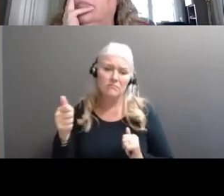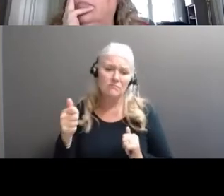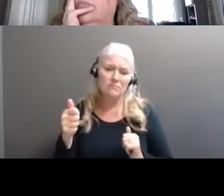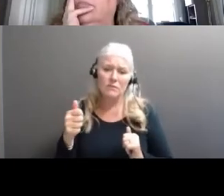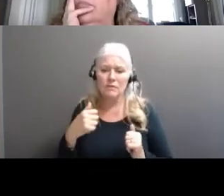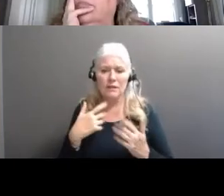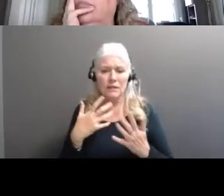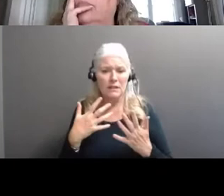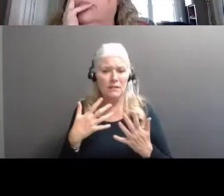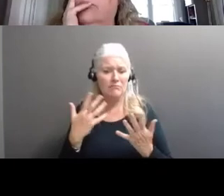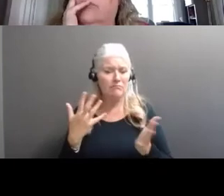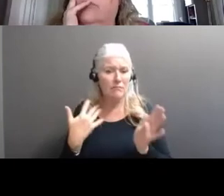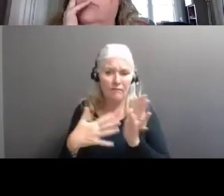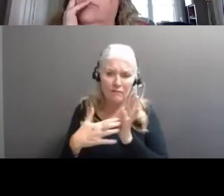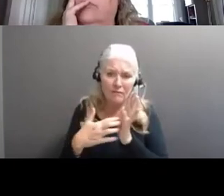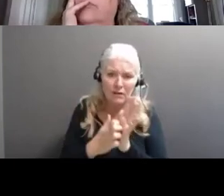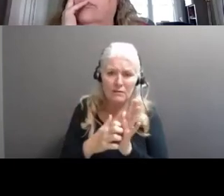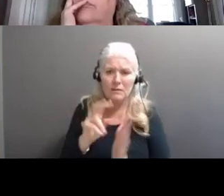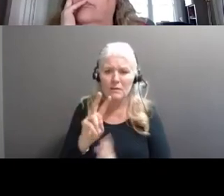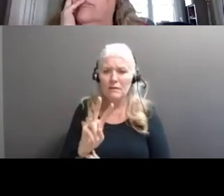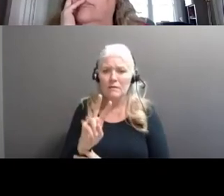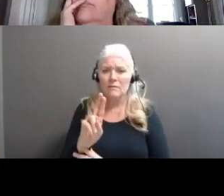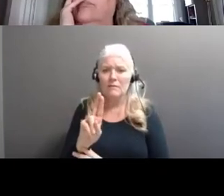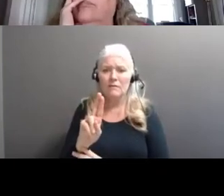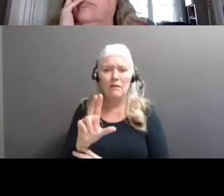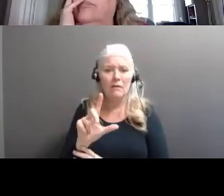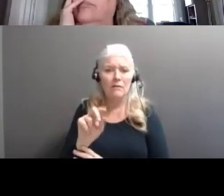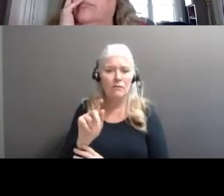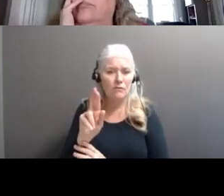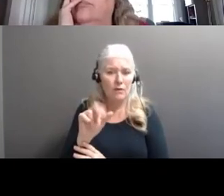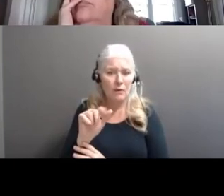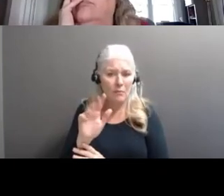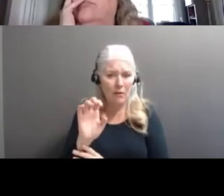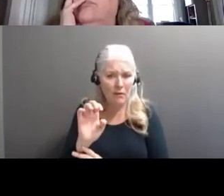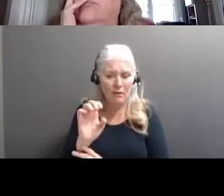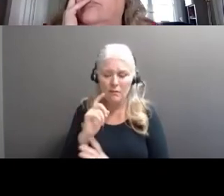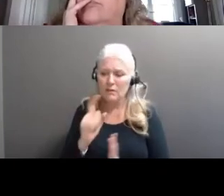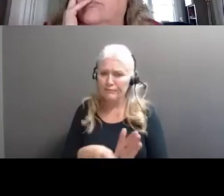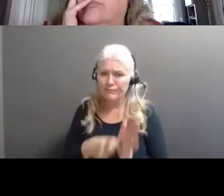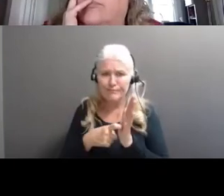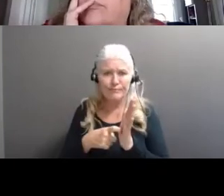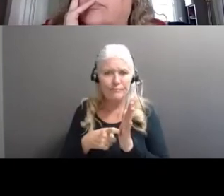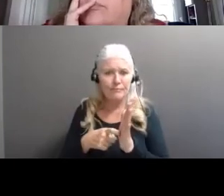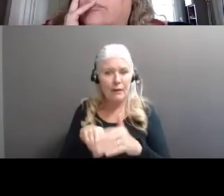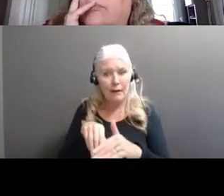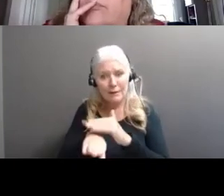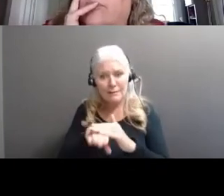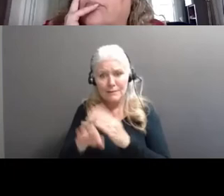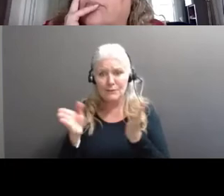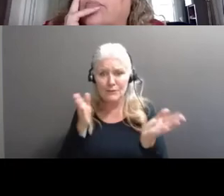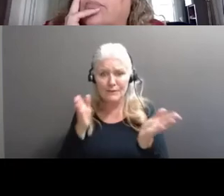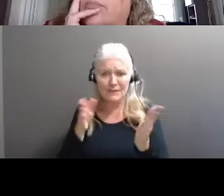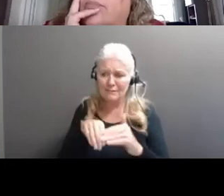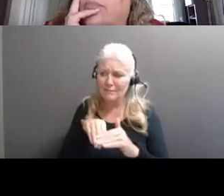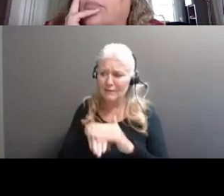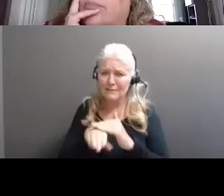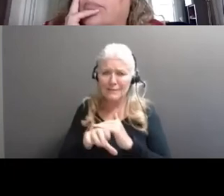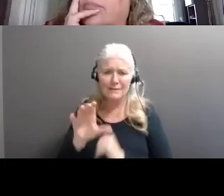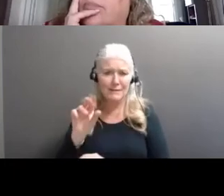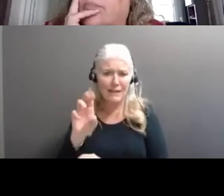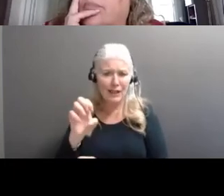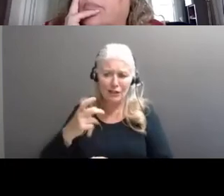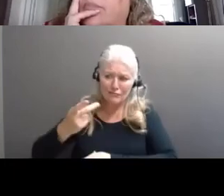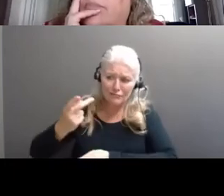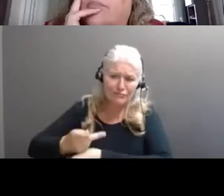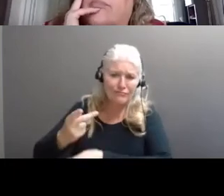are relationships of support and care and access to services. So how do we problem solve that and ensure that that's part